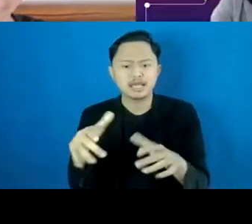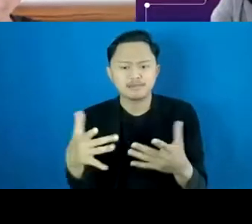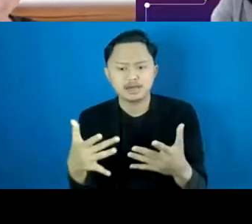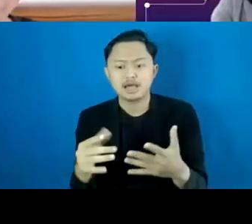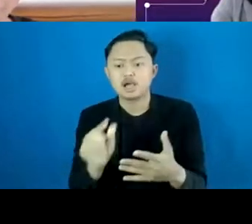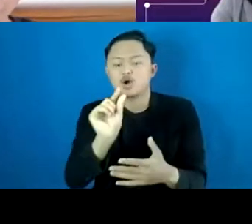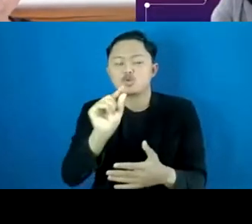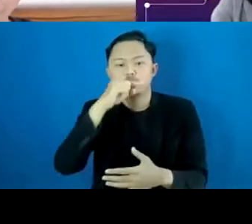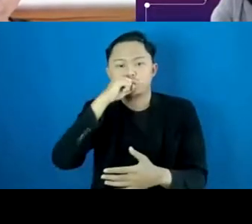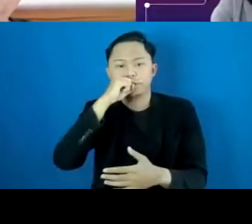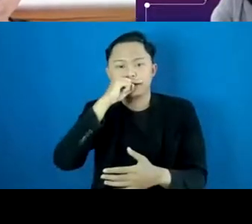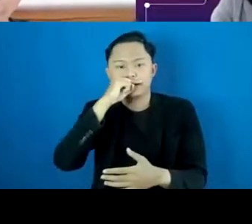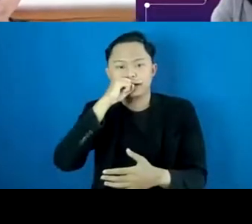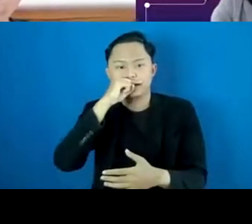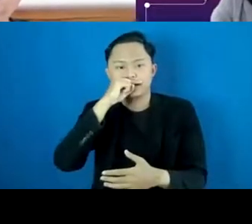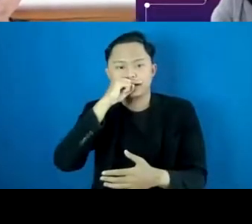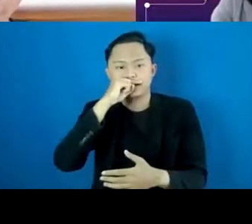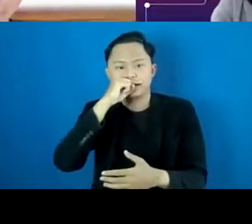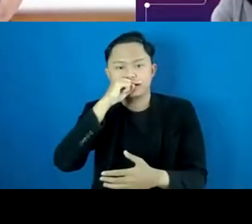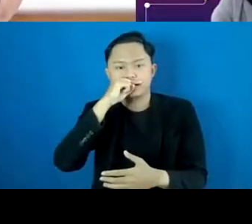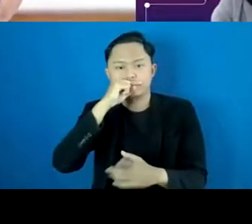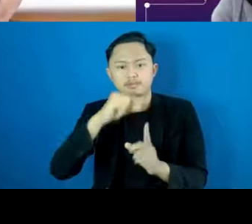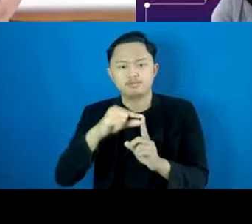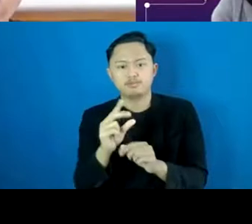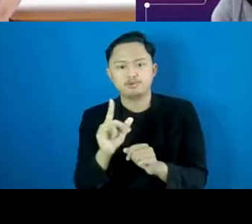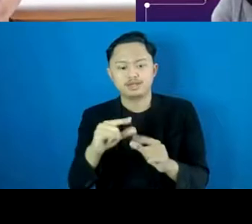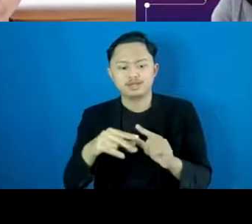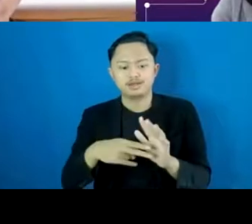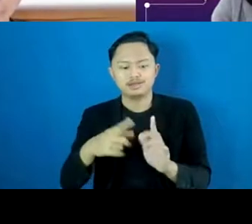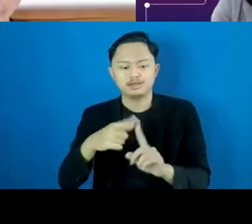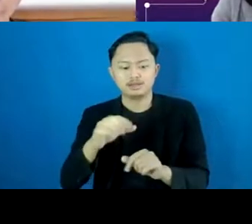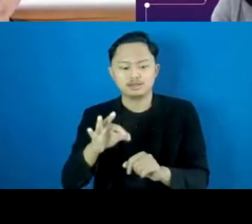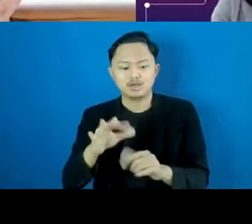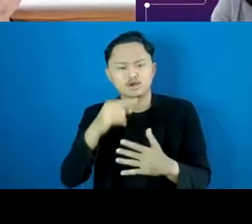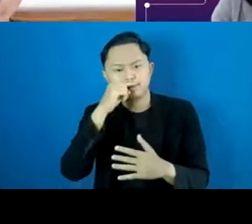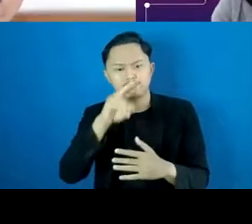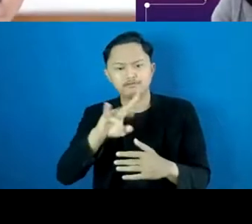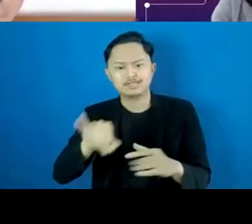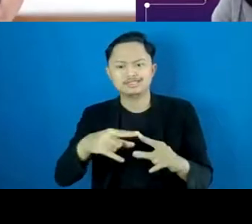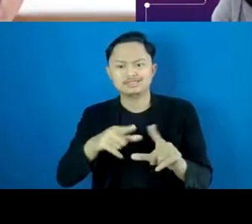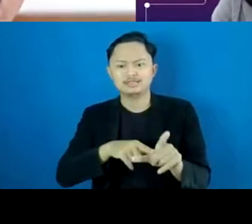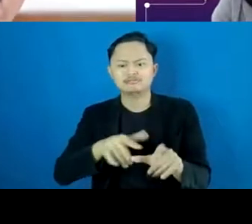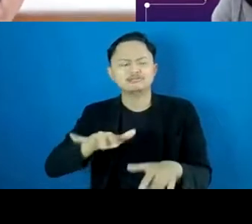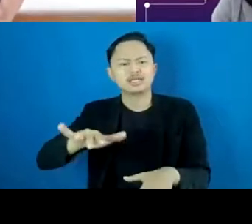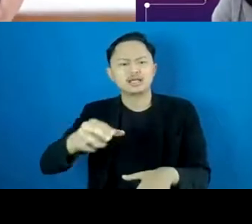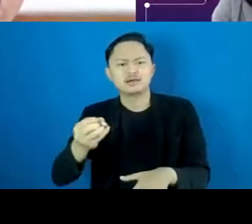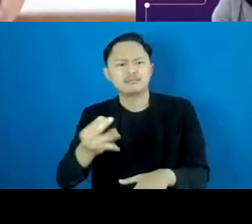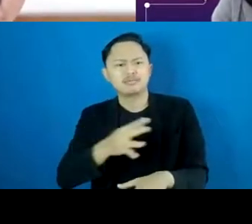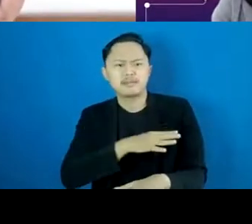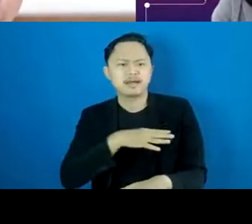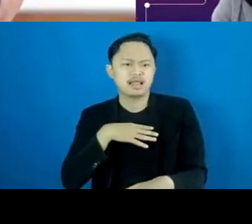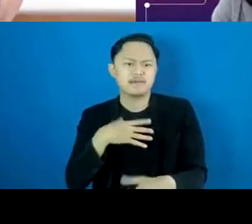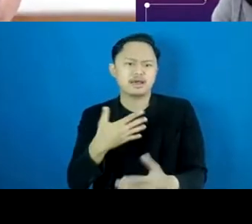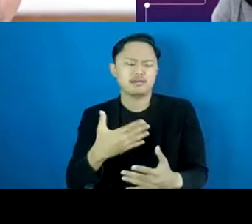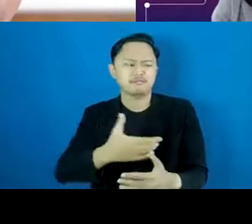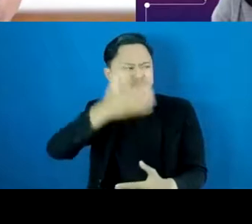Purianto, asking Mr. Vijay Mediconda, how long of the operation contract of EV bus in